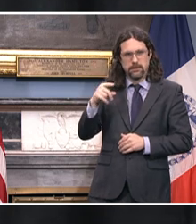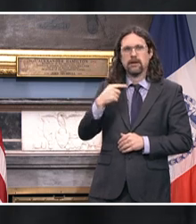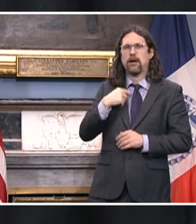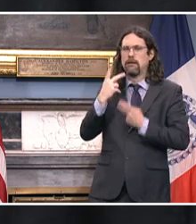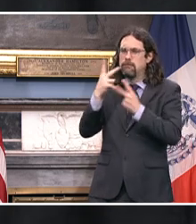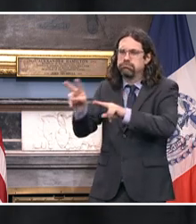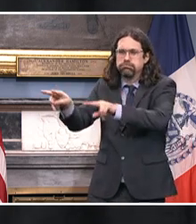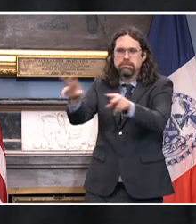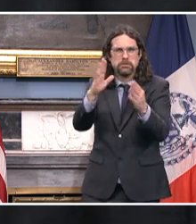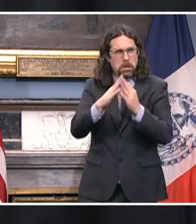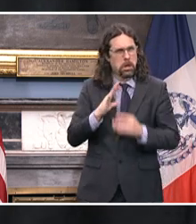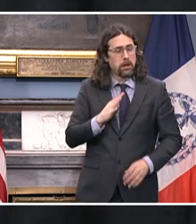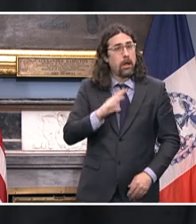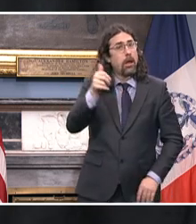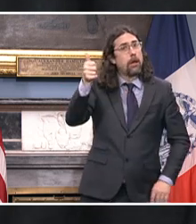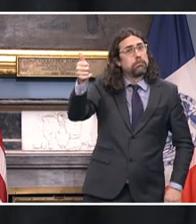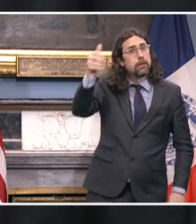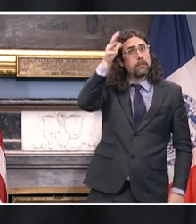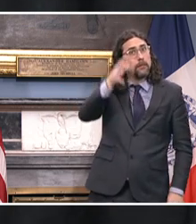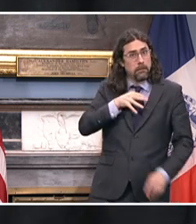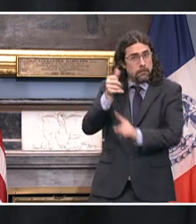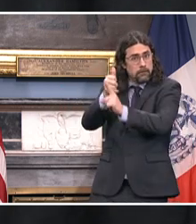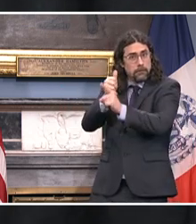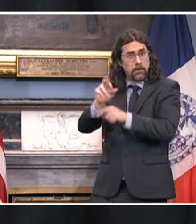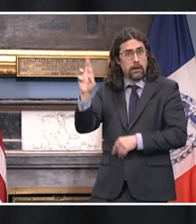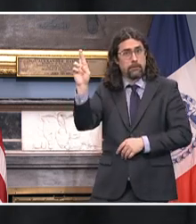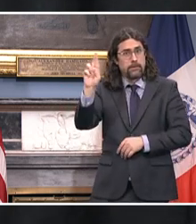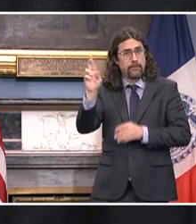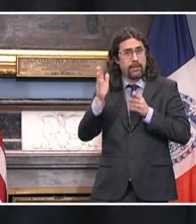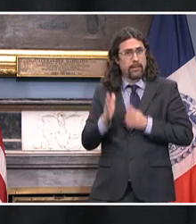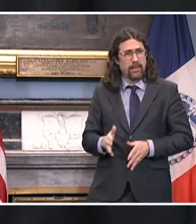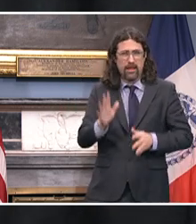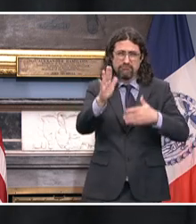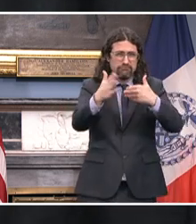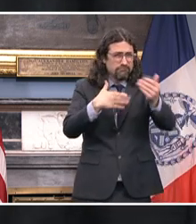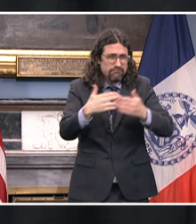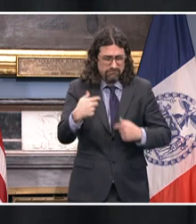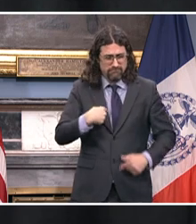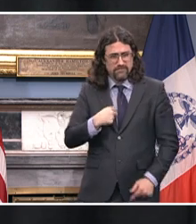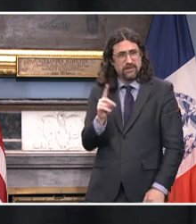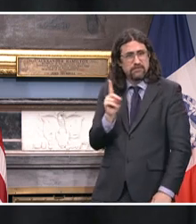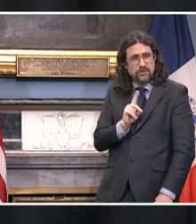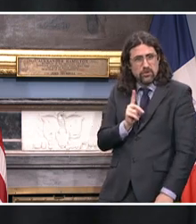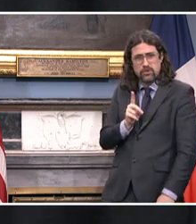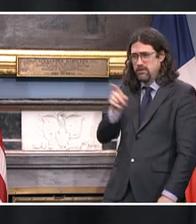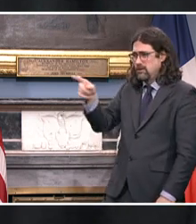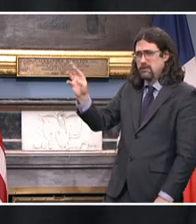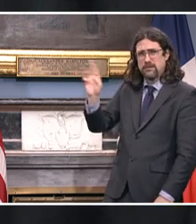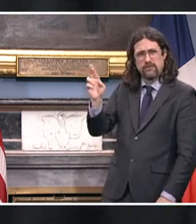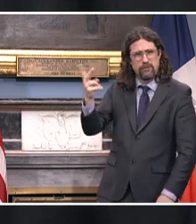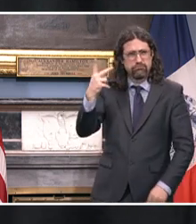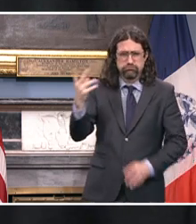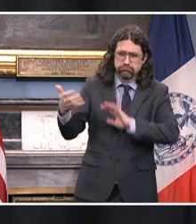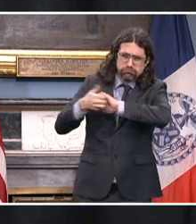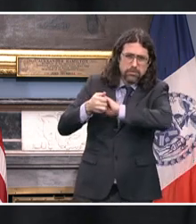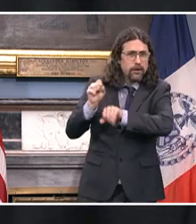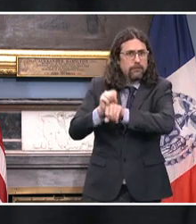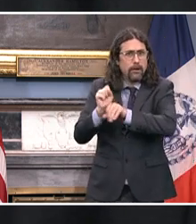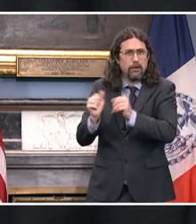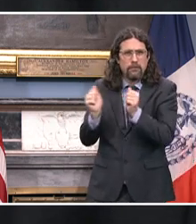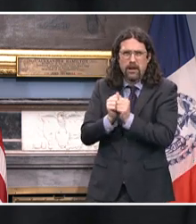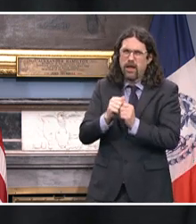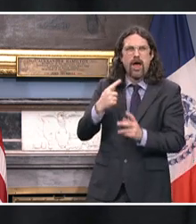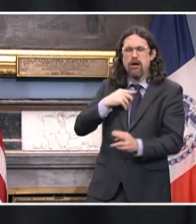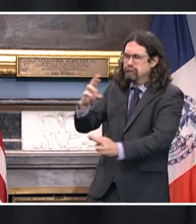our partisan differences melt away all the time. He's someone that I just respect as a good public servant who cares about